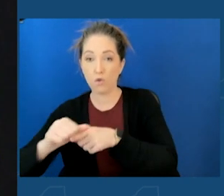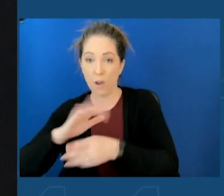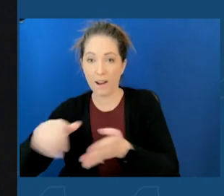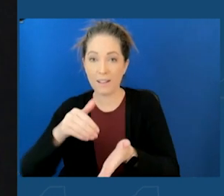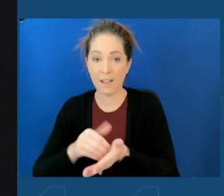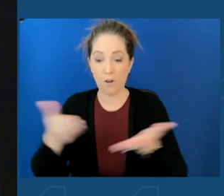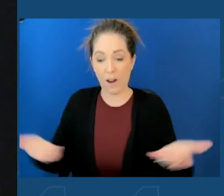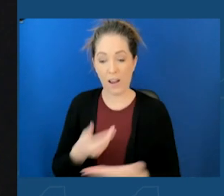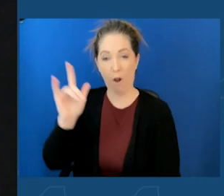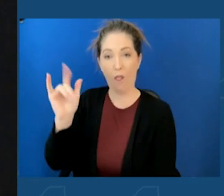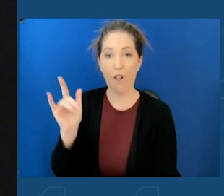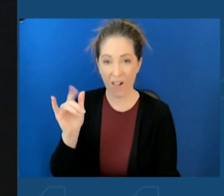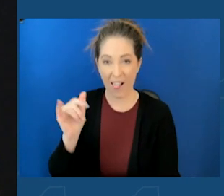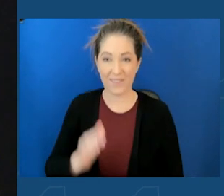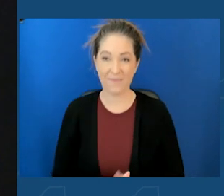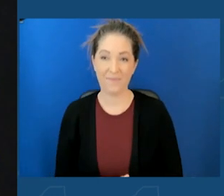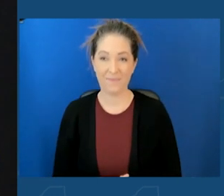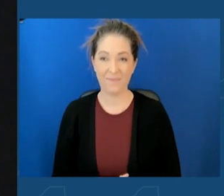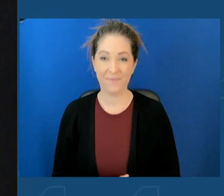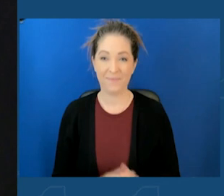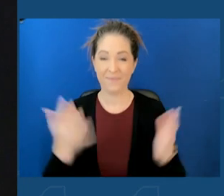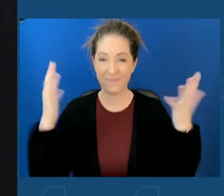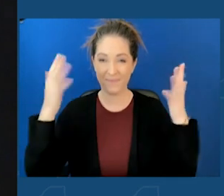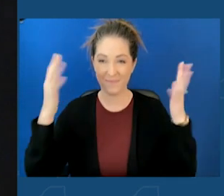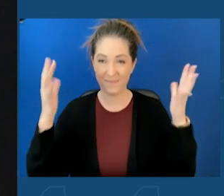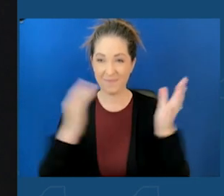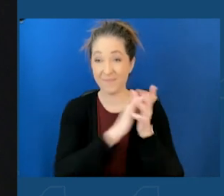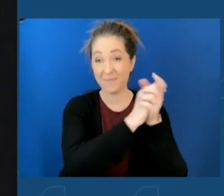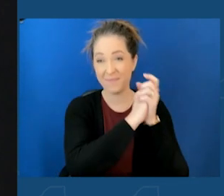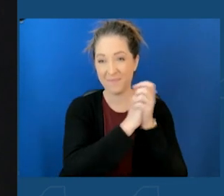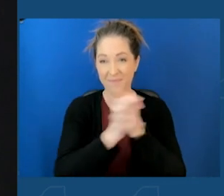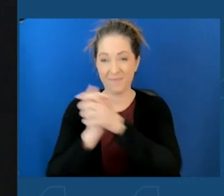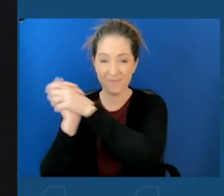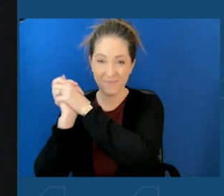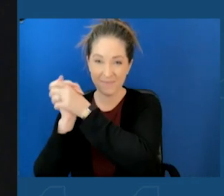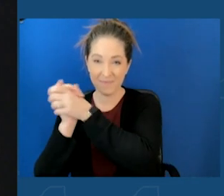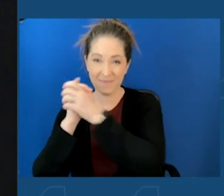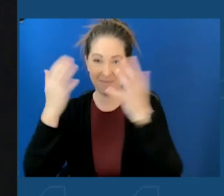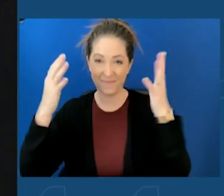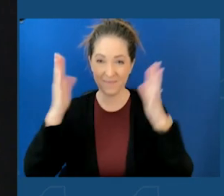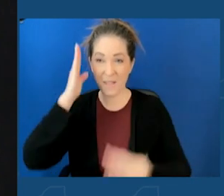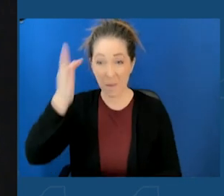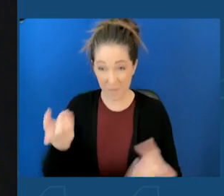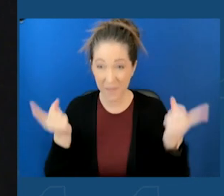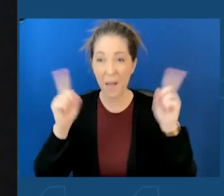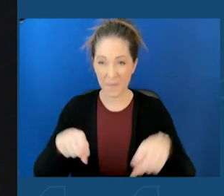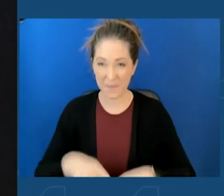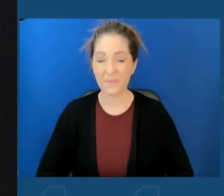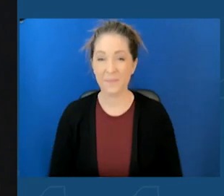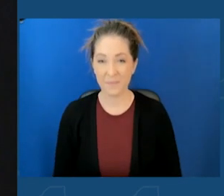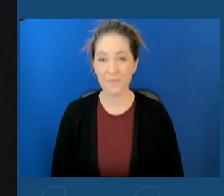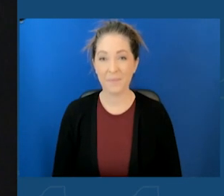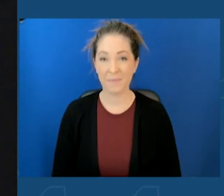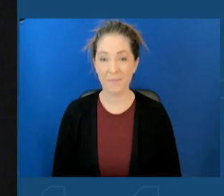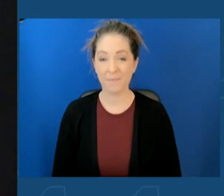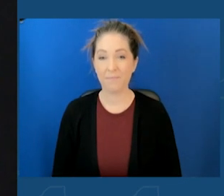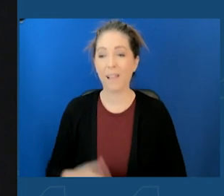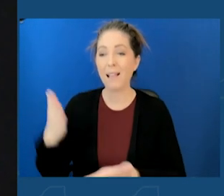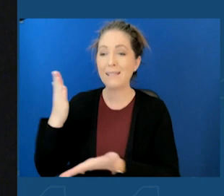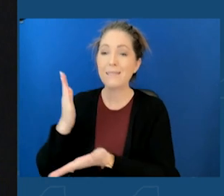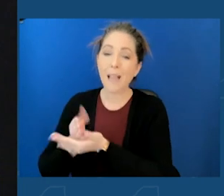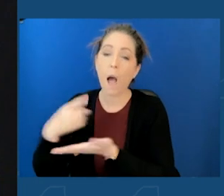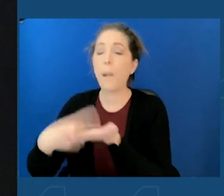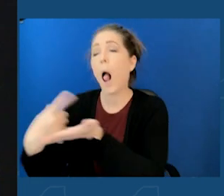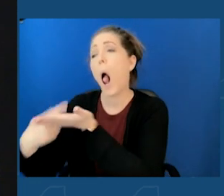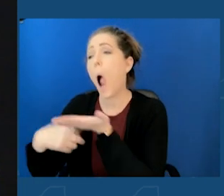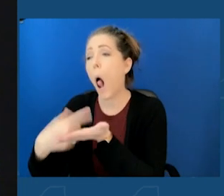here. So congratulations, congratulations, we're gonna make it happen. Stop talking about it, let's do it. Let's get